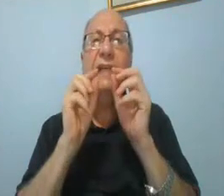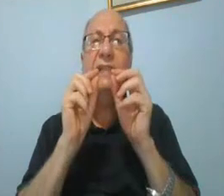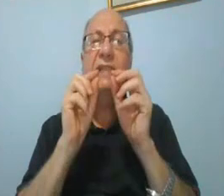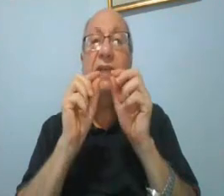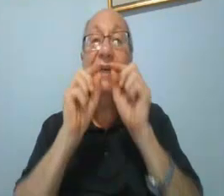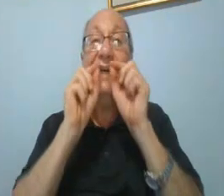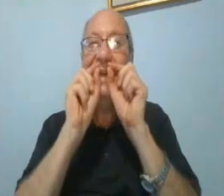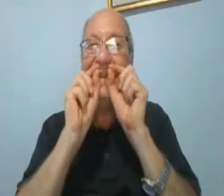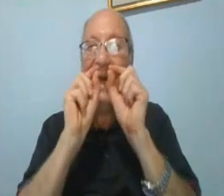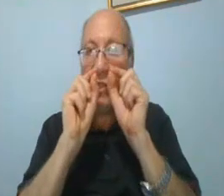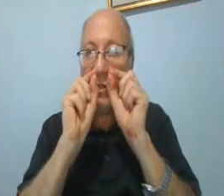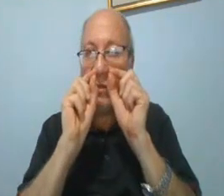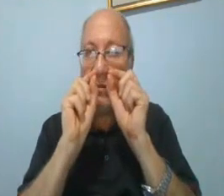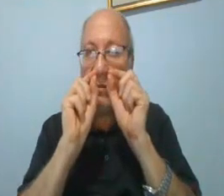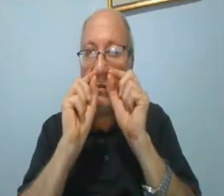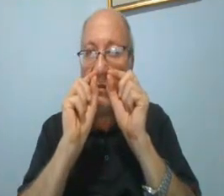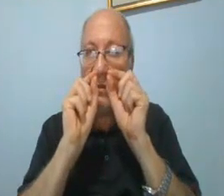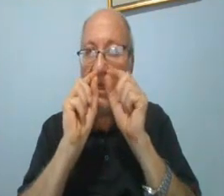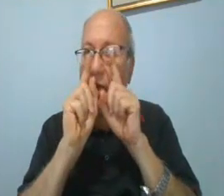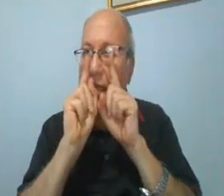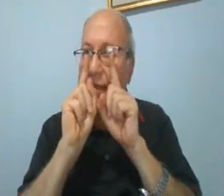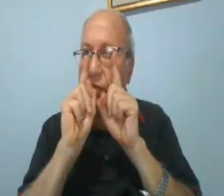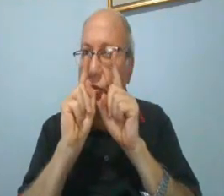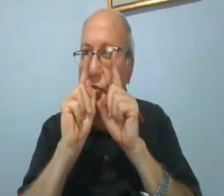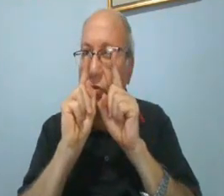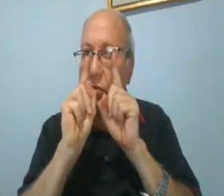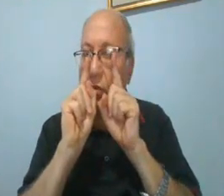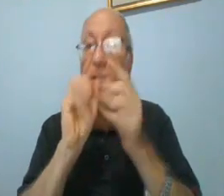Disinfection is reduction